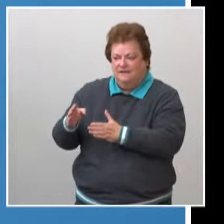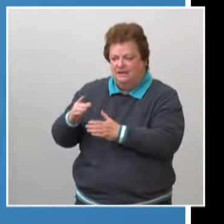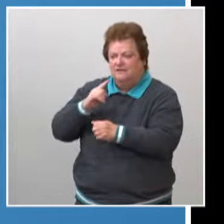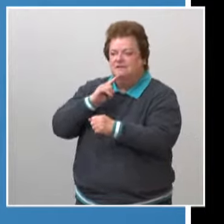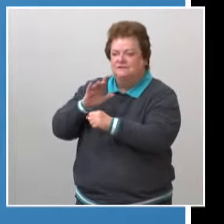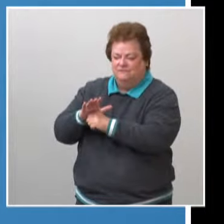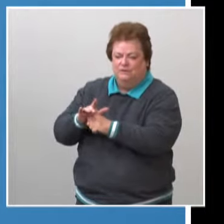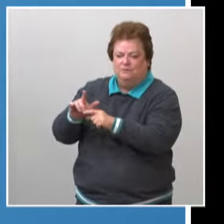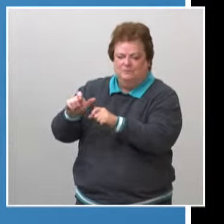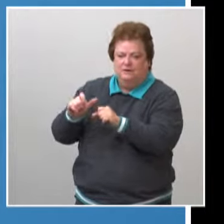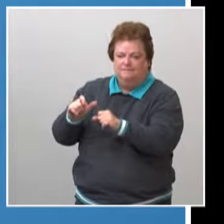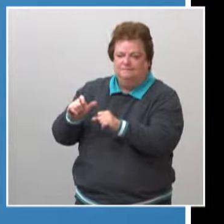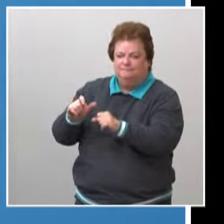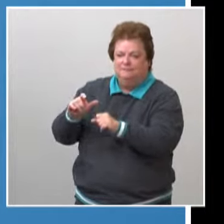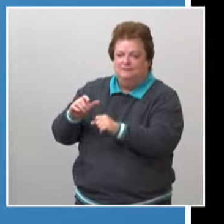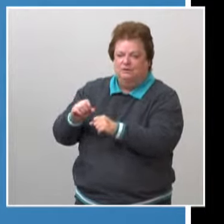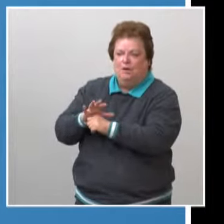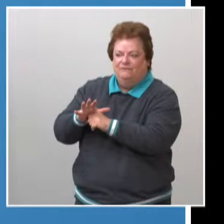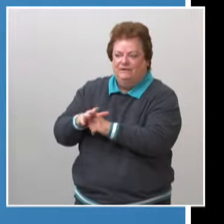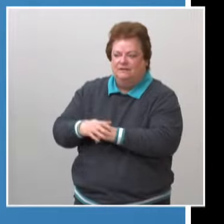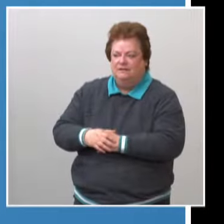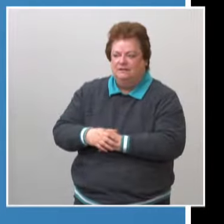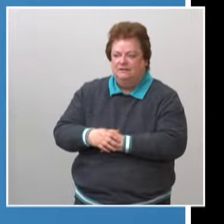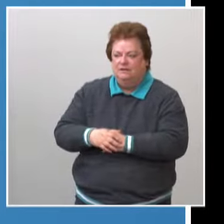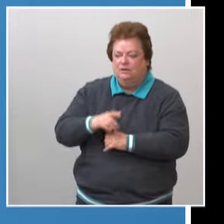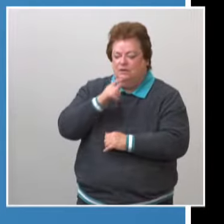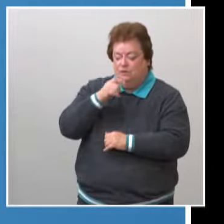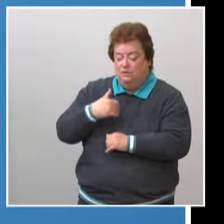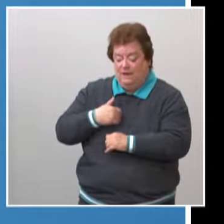cases hospitalized. People included as COVID